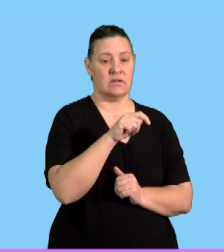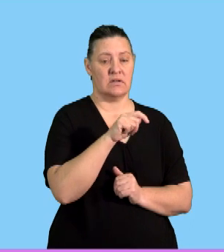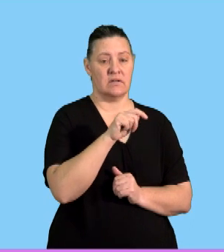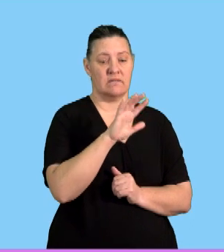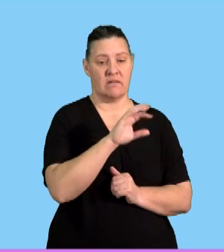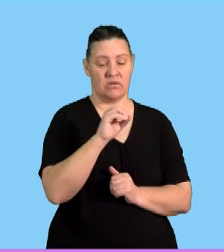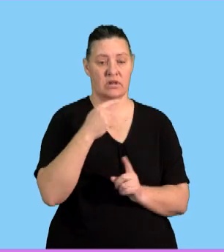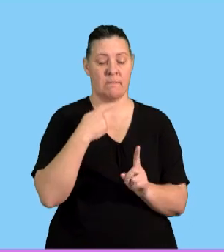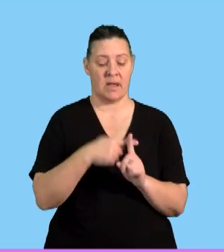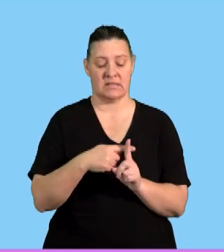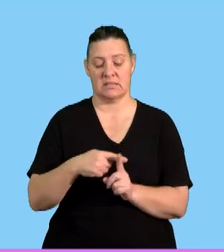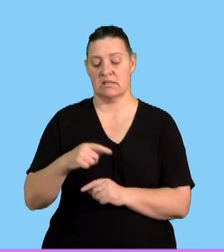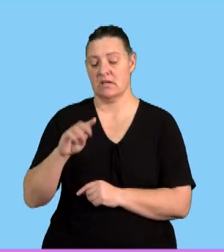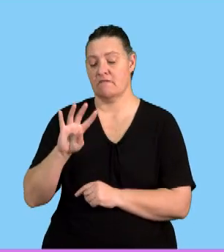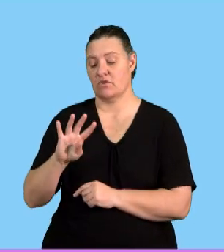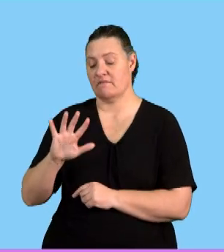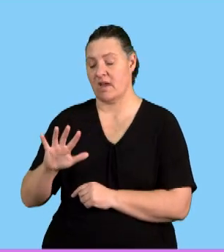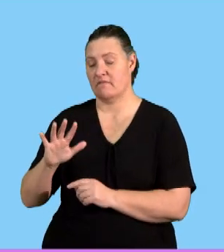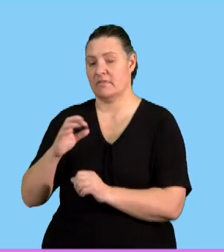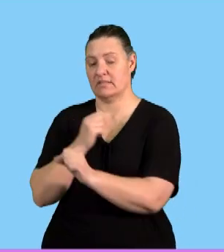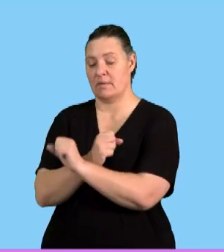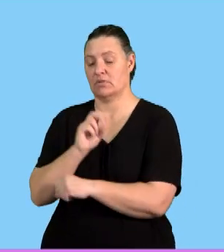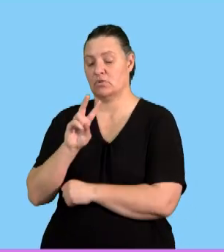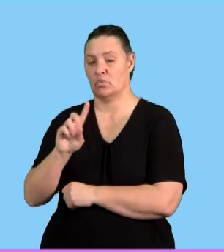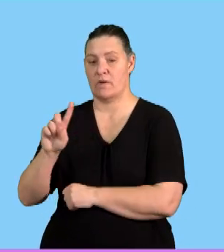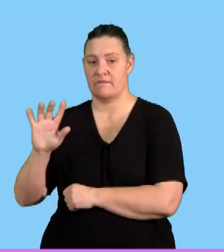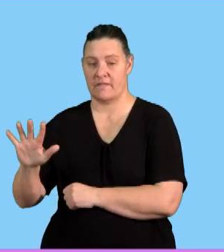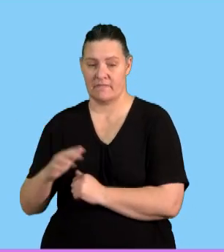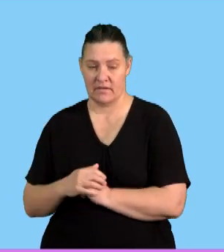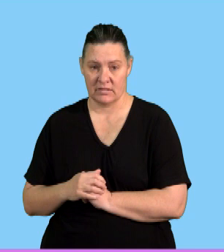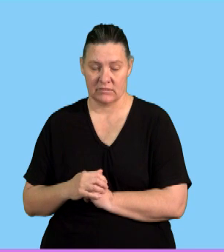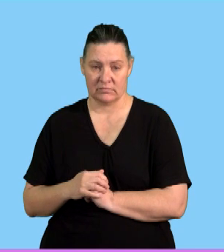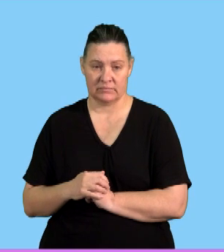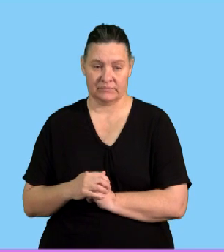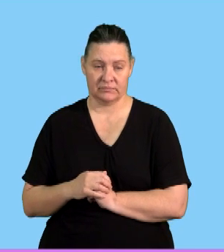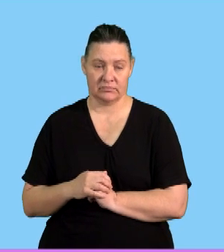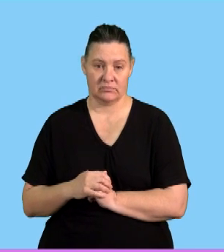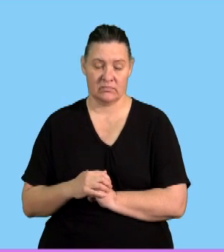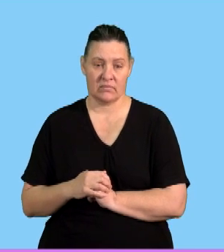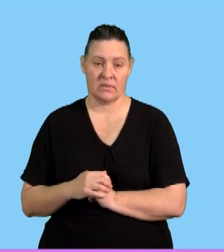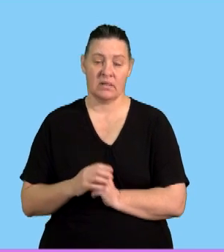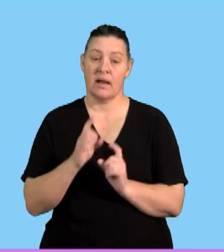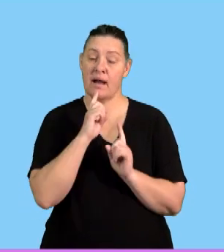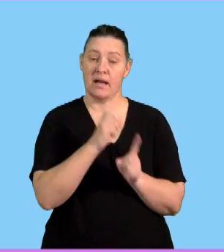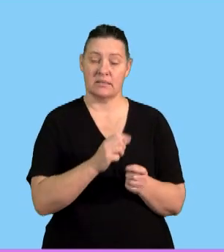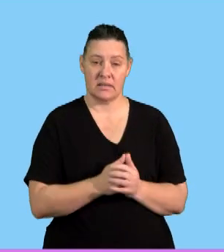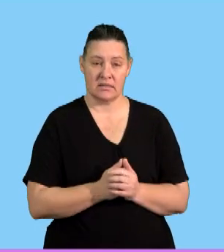plus 45 times 215, and then my